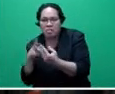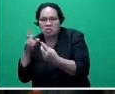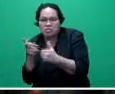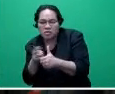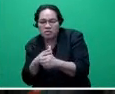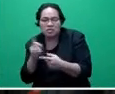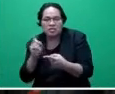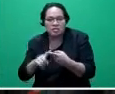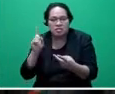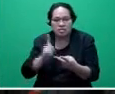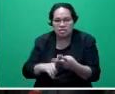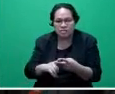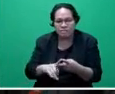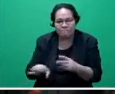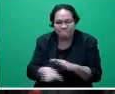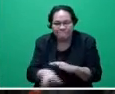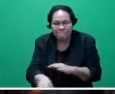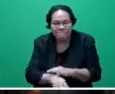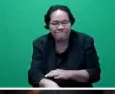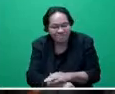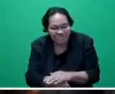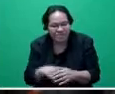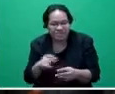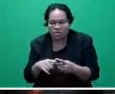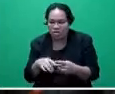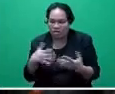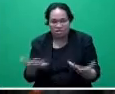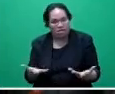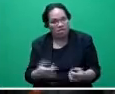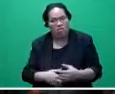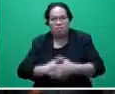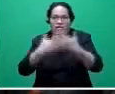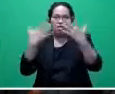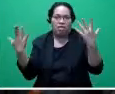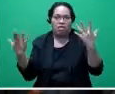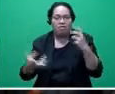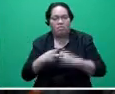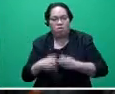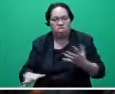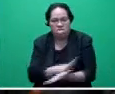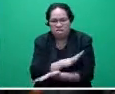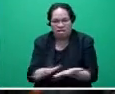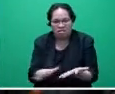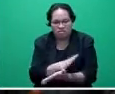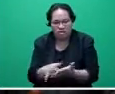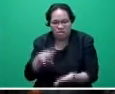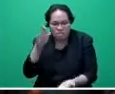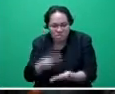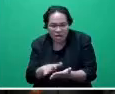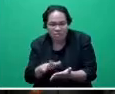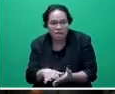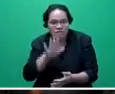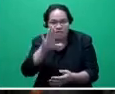that resulted Fiji to be at a crossroad and at a point of no return, resulting bills introduced for tax reductions from